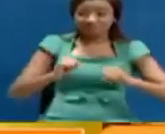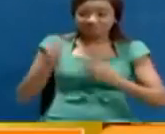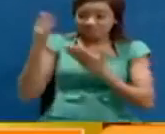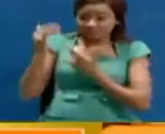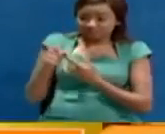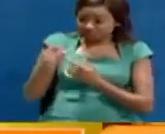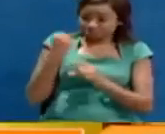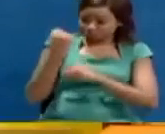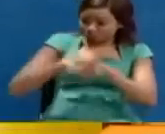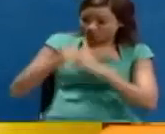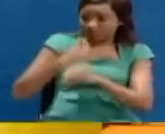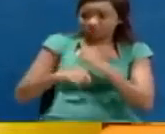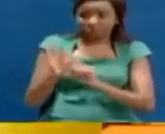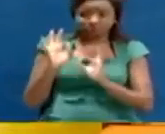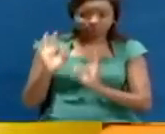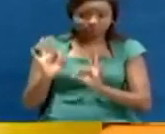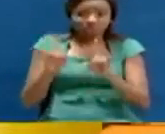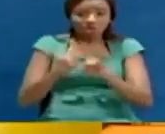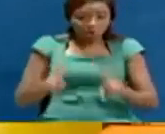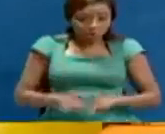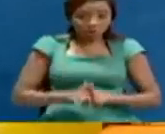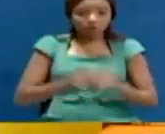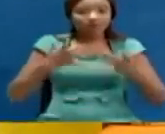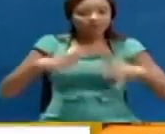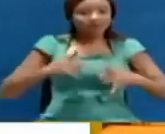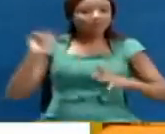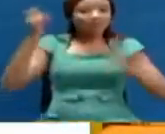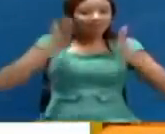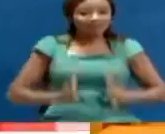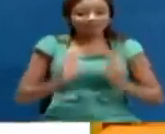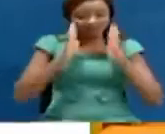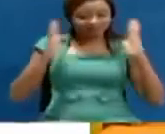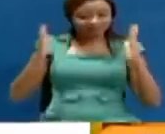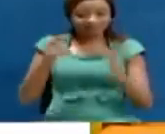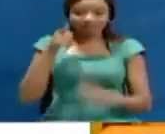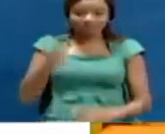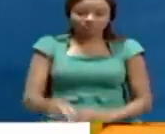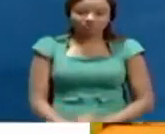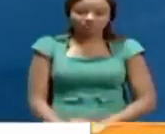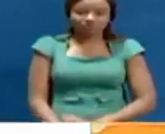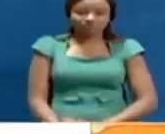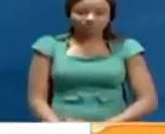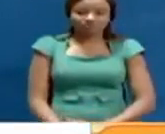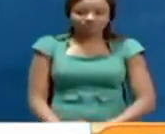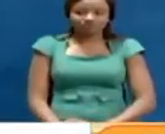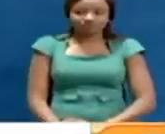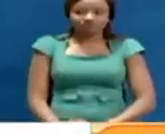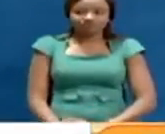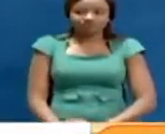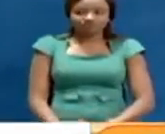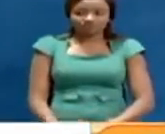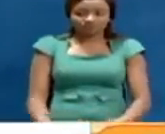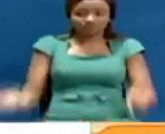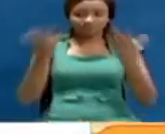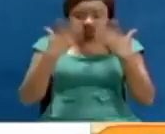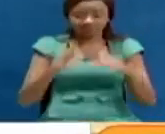the Mwananchi, who believe, as you rightly said, that you will deliver to the Kenyan people. And so begins